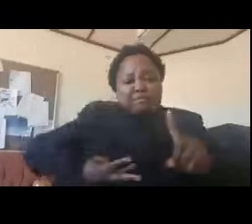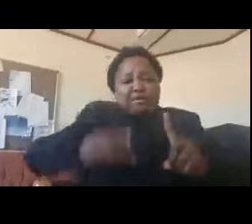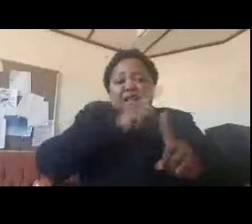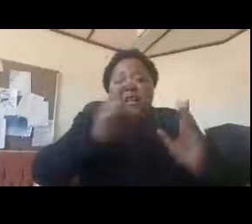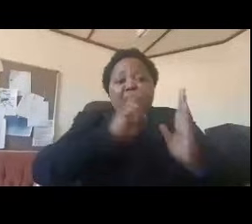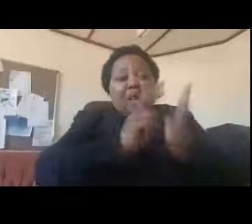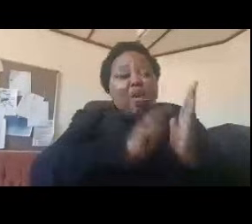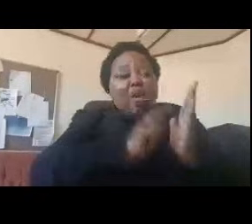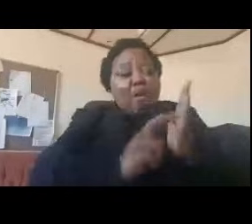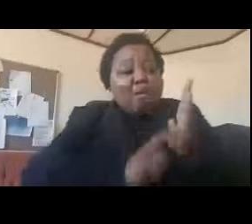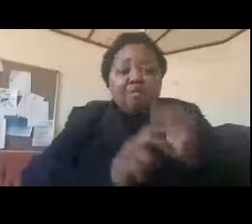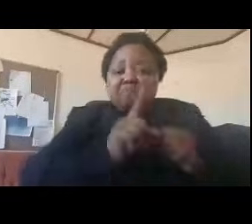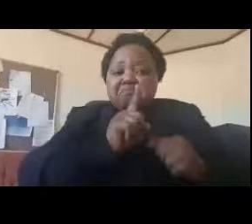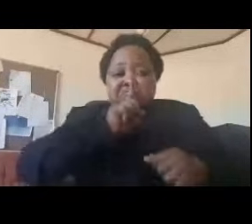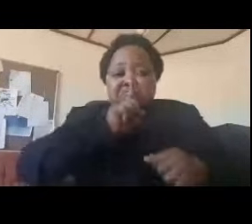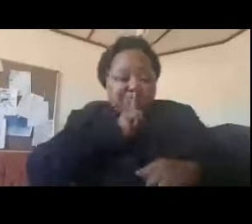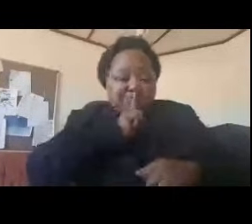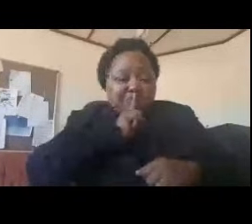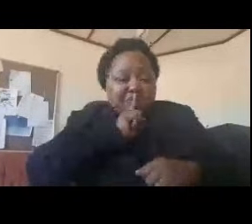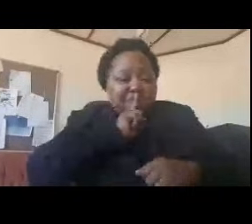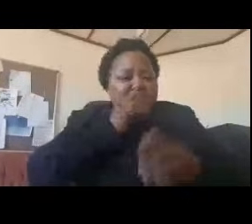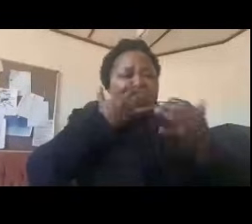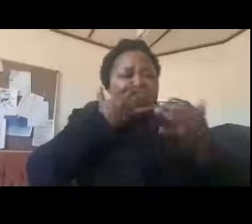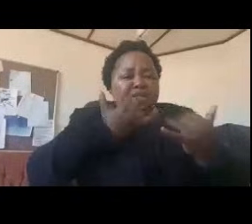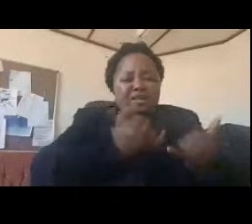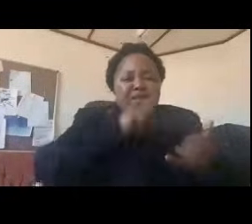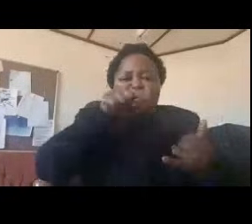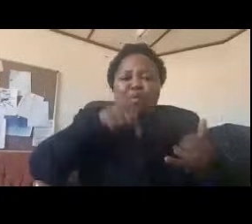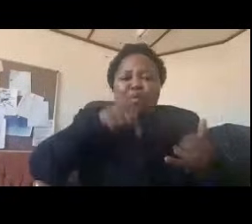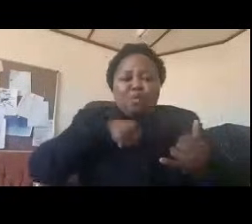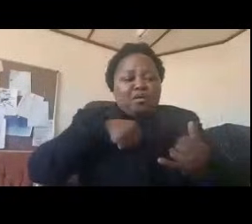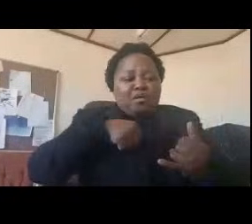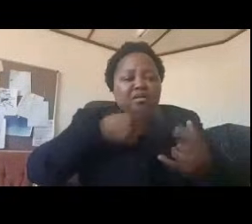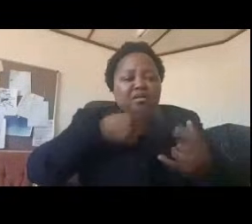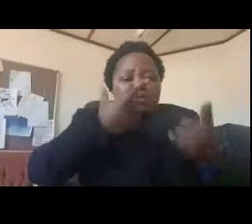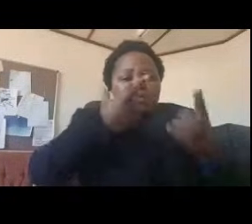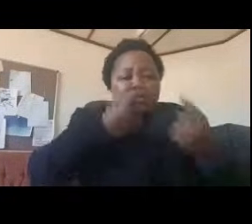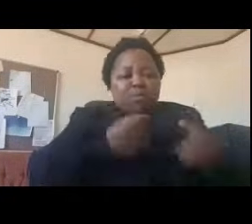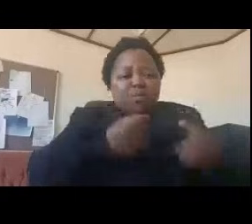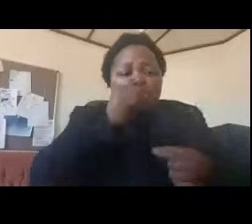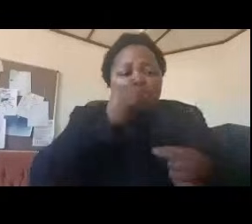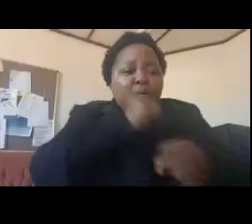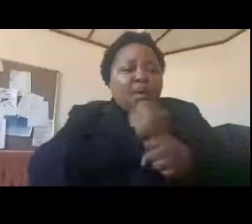is, have we made wife beating socially unacceptable?